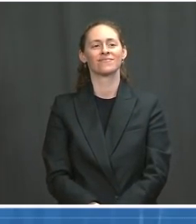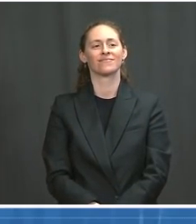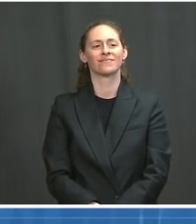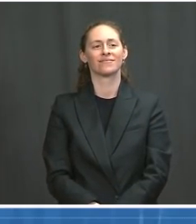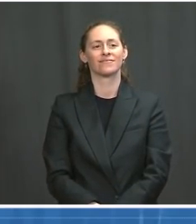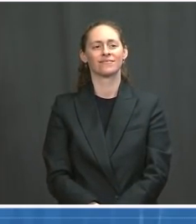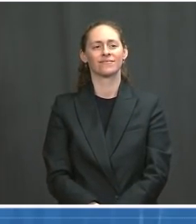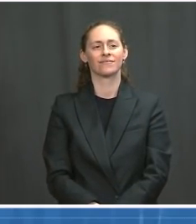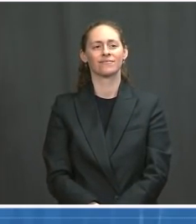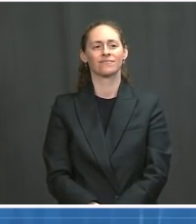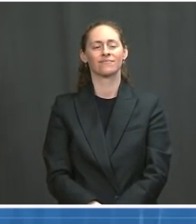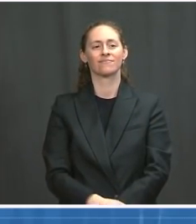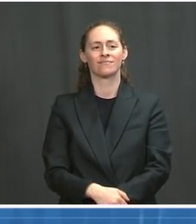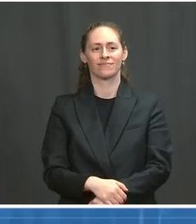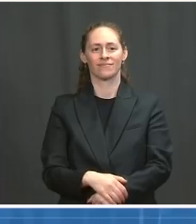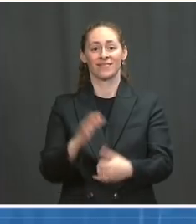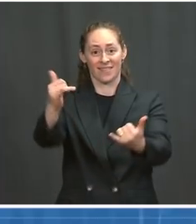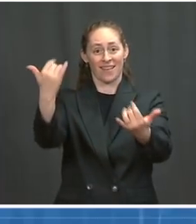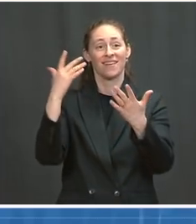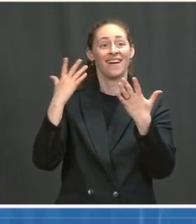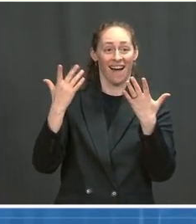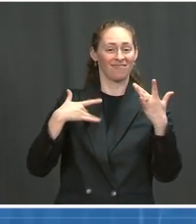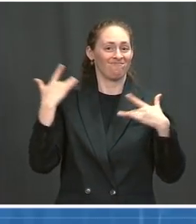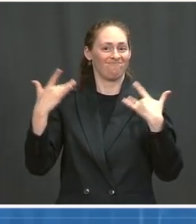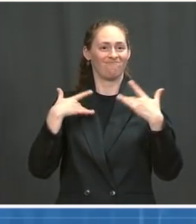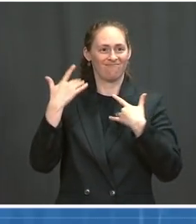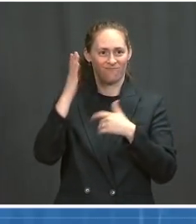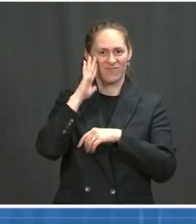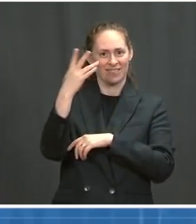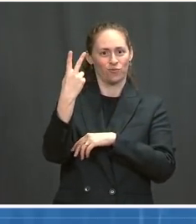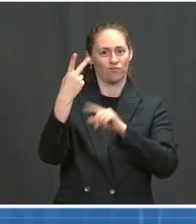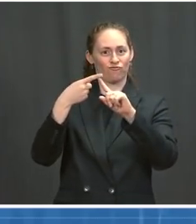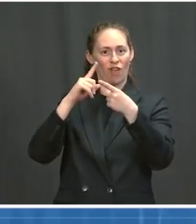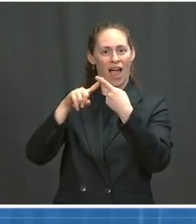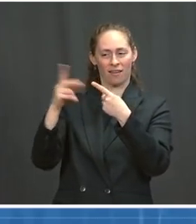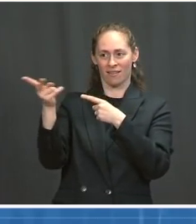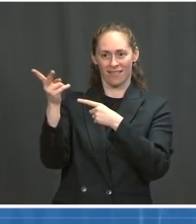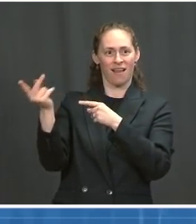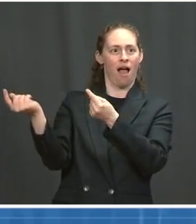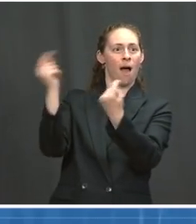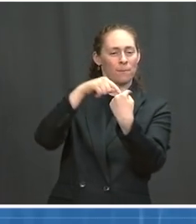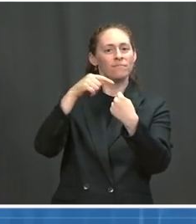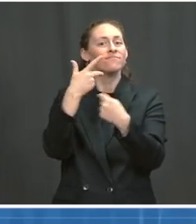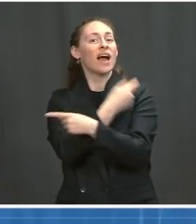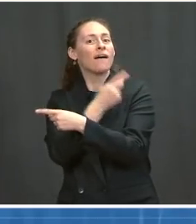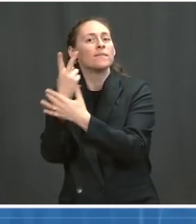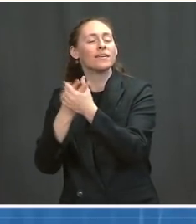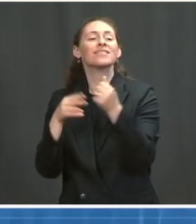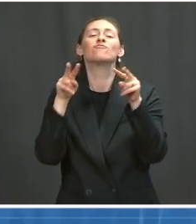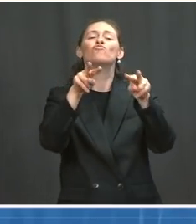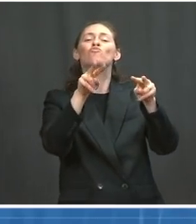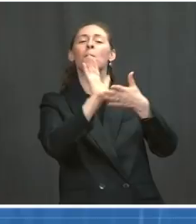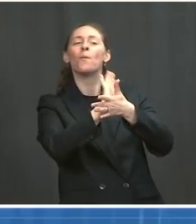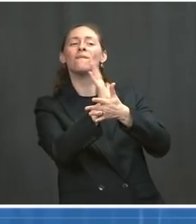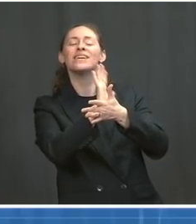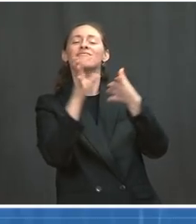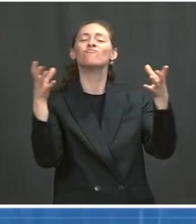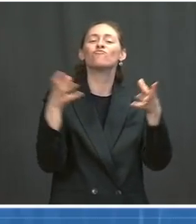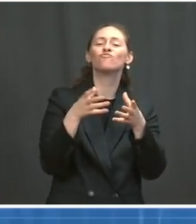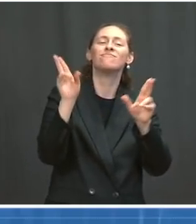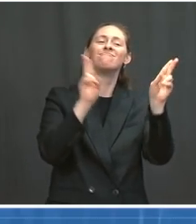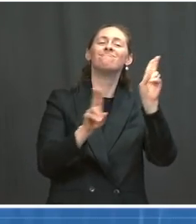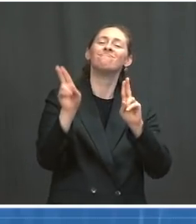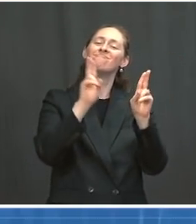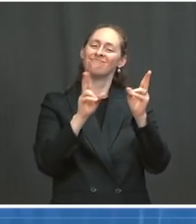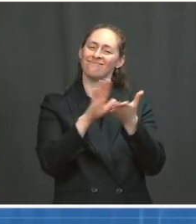movie. It's been a long in coming, seemingly mundane, but now very luxurious event. And he can